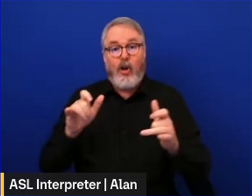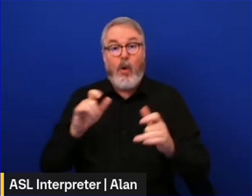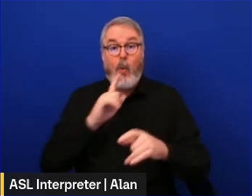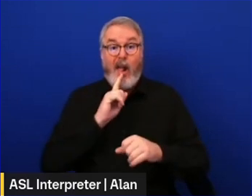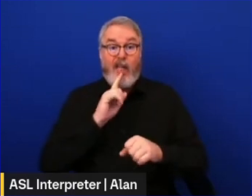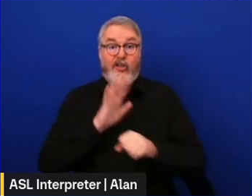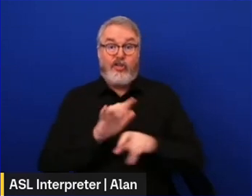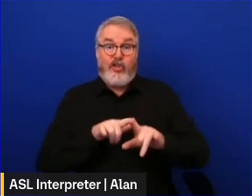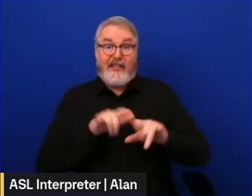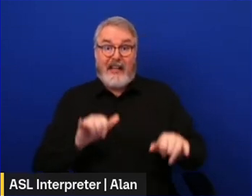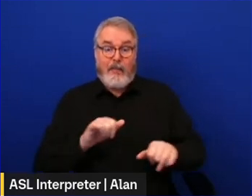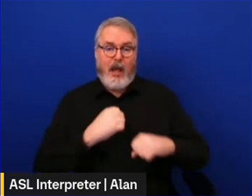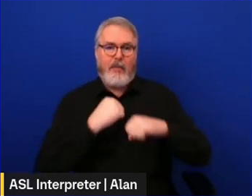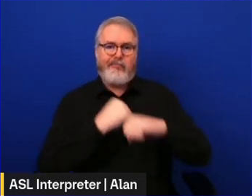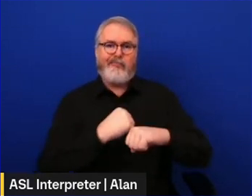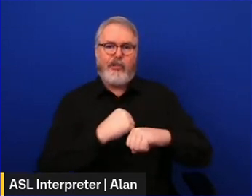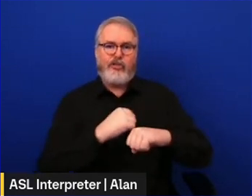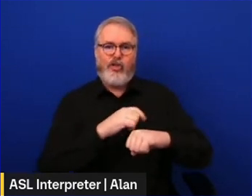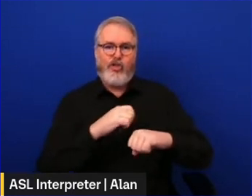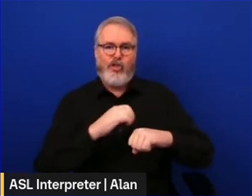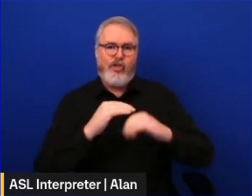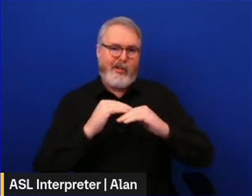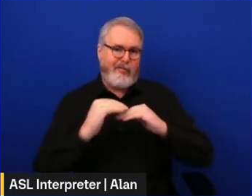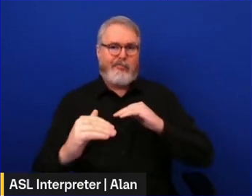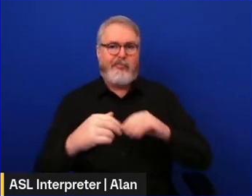and security.